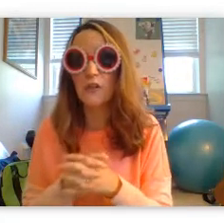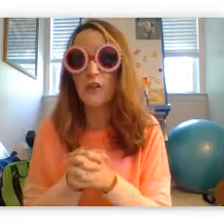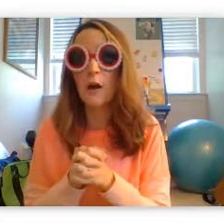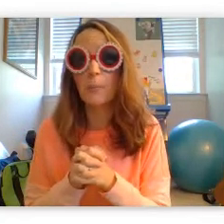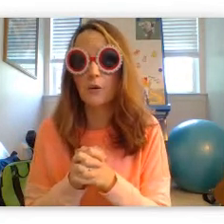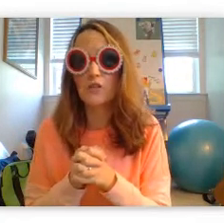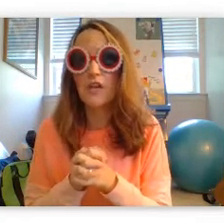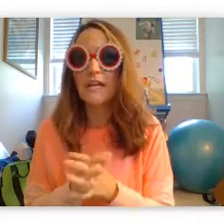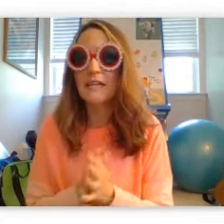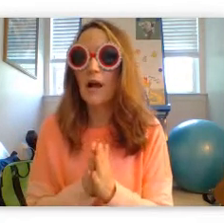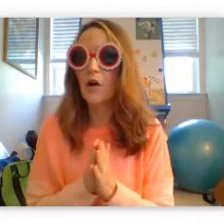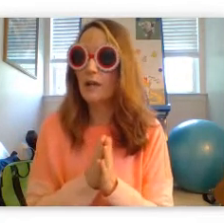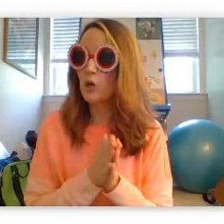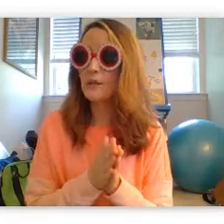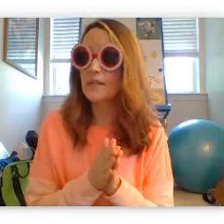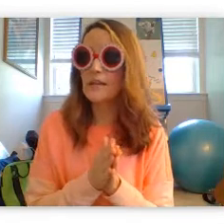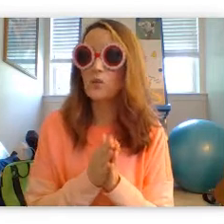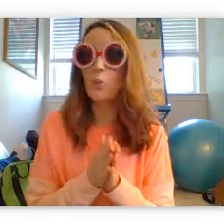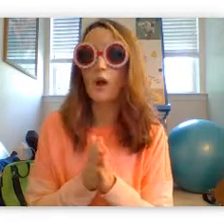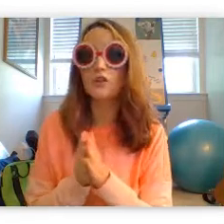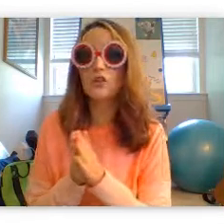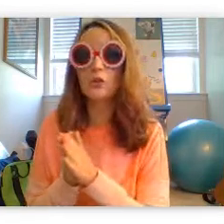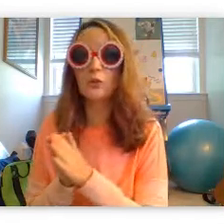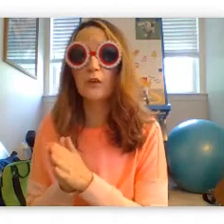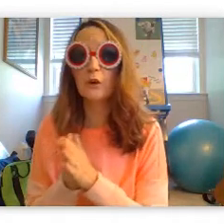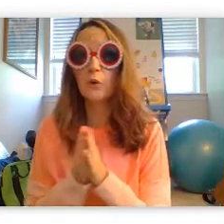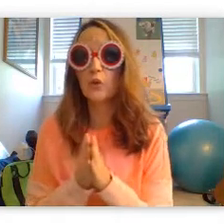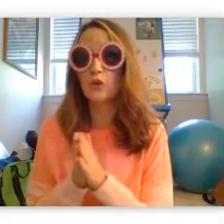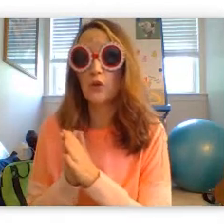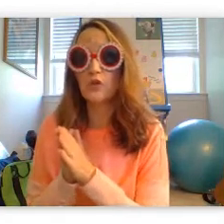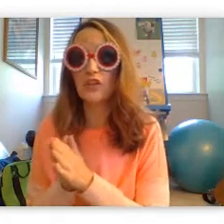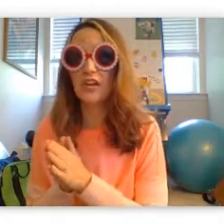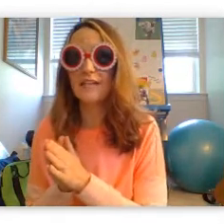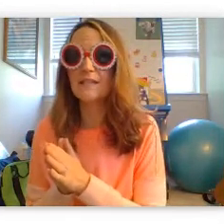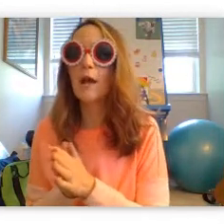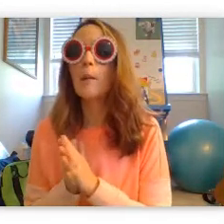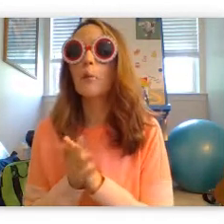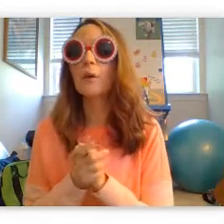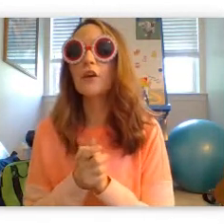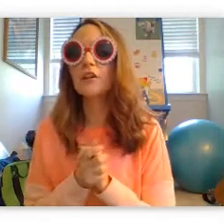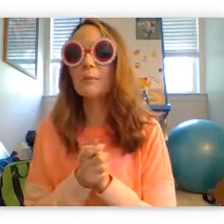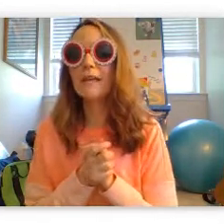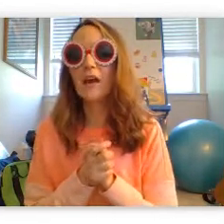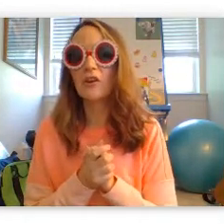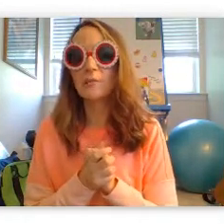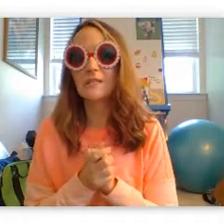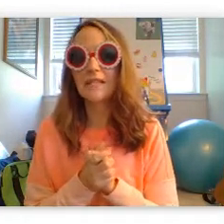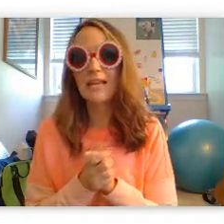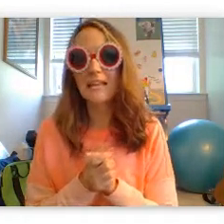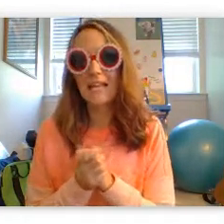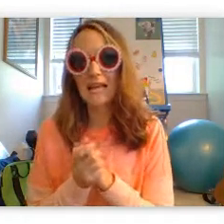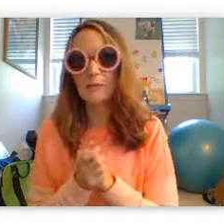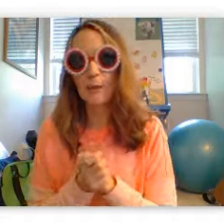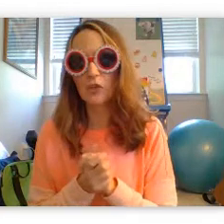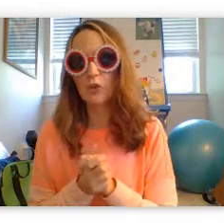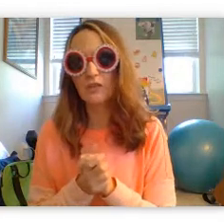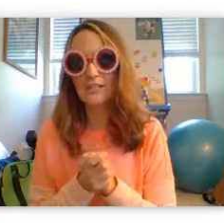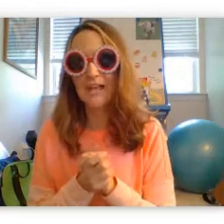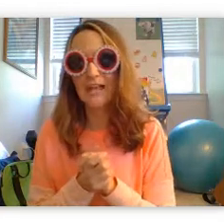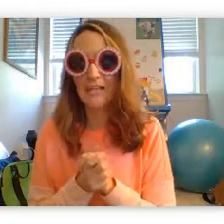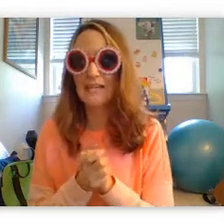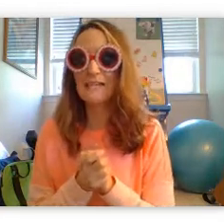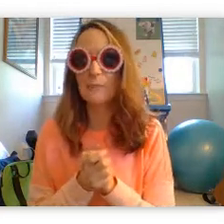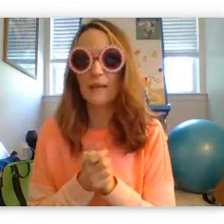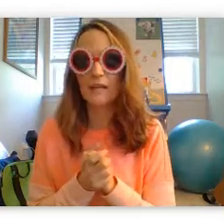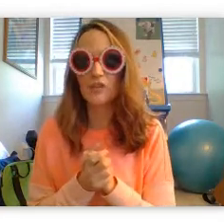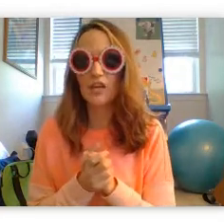Spanish for the numbers. Now, I know it says 1, 2, 3 or 1, 2, 3, but we are going to be counting up to 10 in Espanol